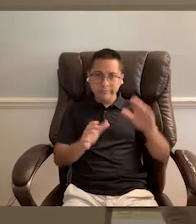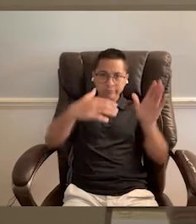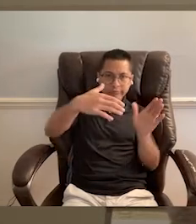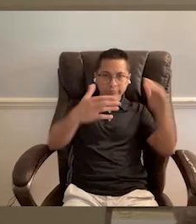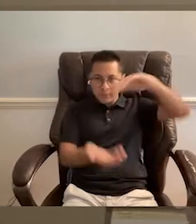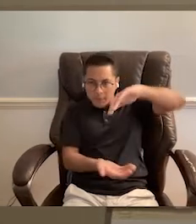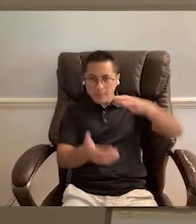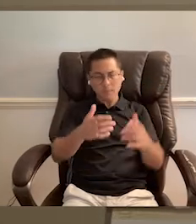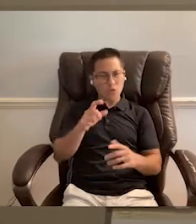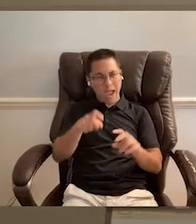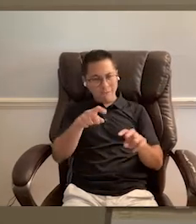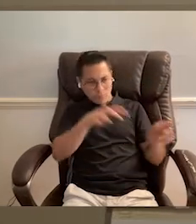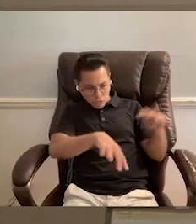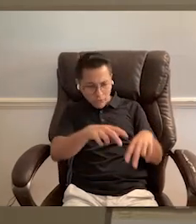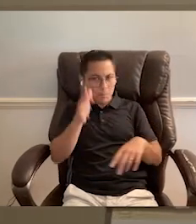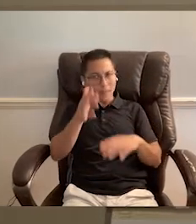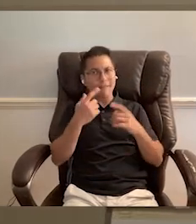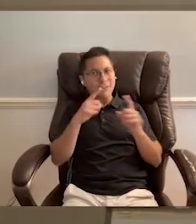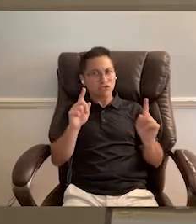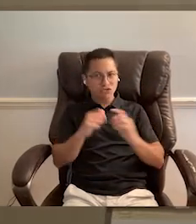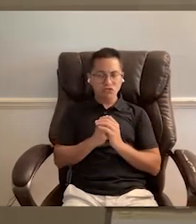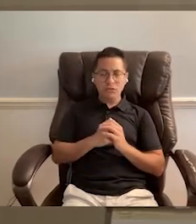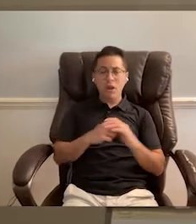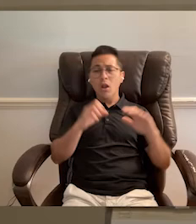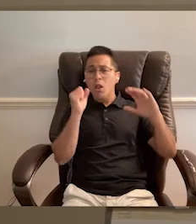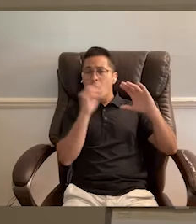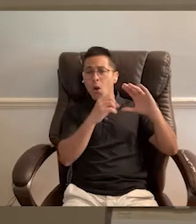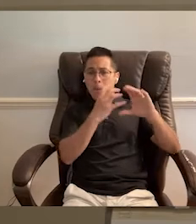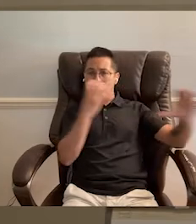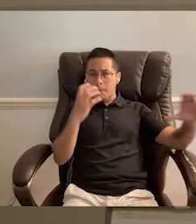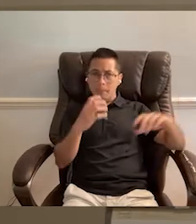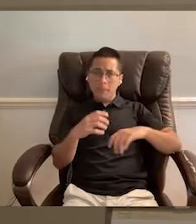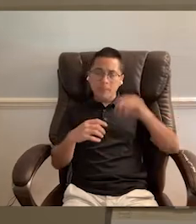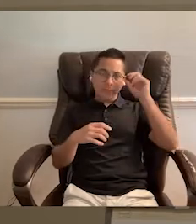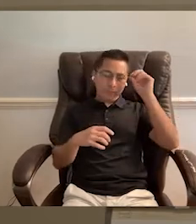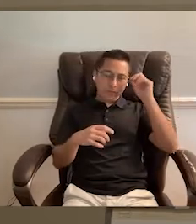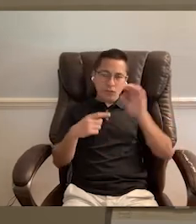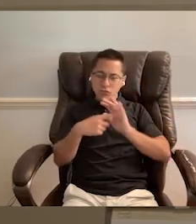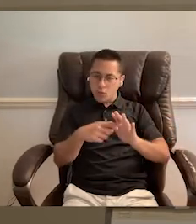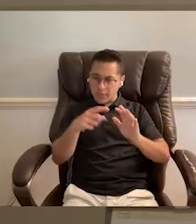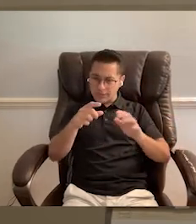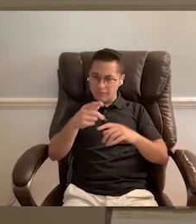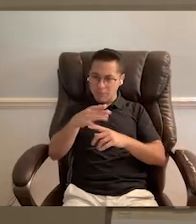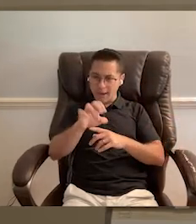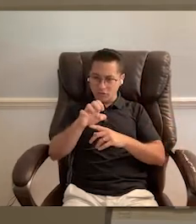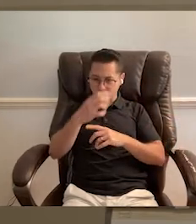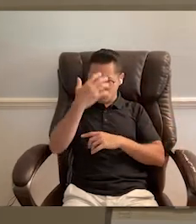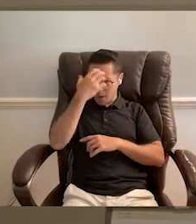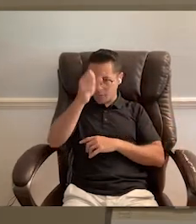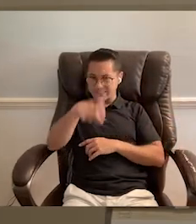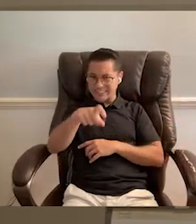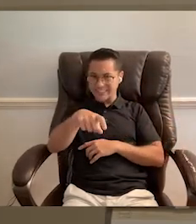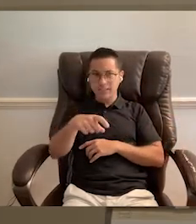problem by training or things like that. So this is the job coach user interface. So this